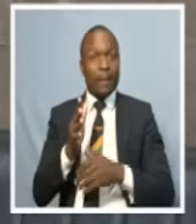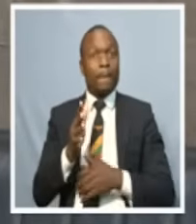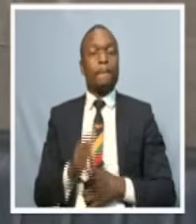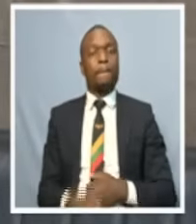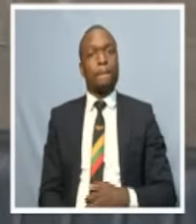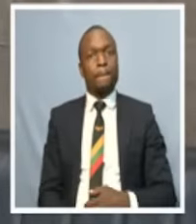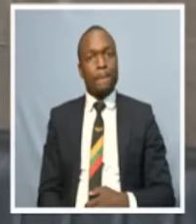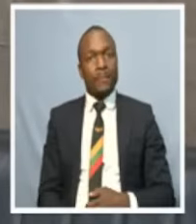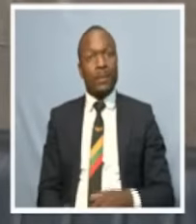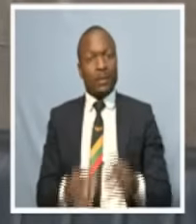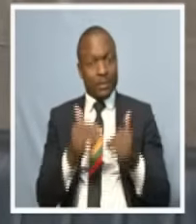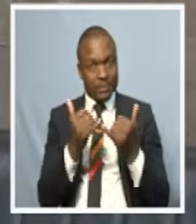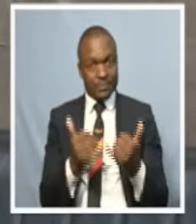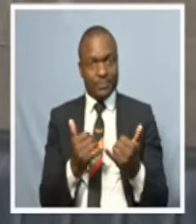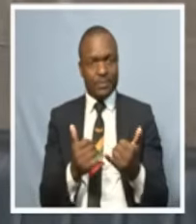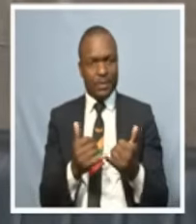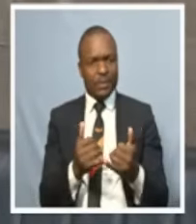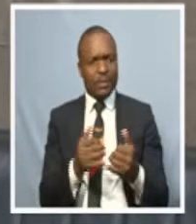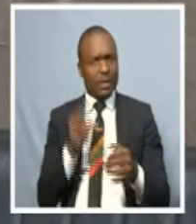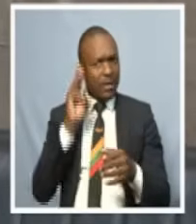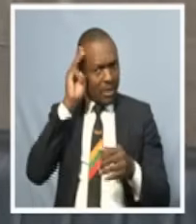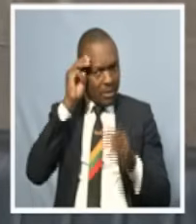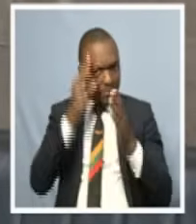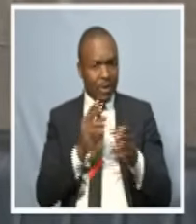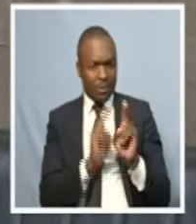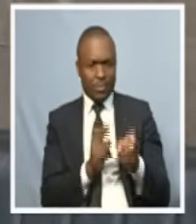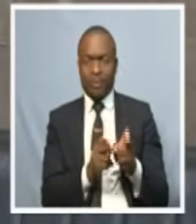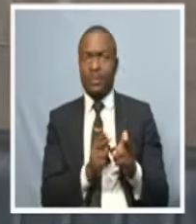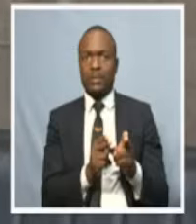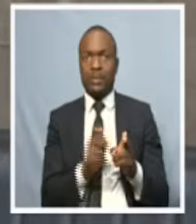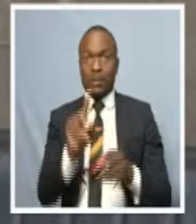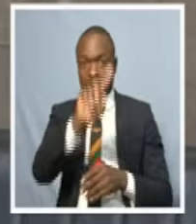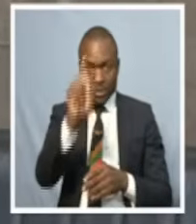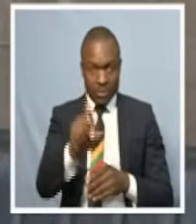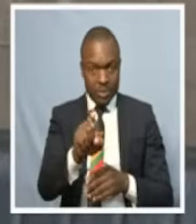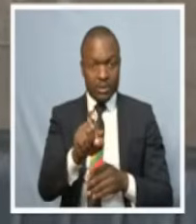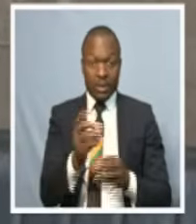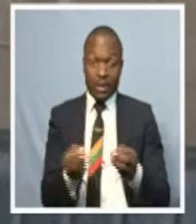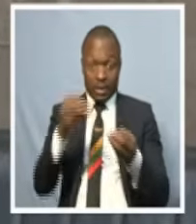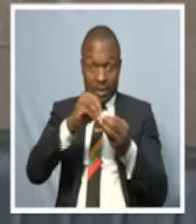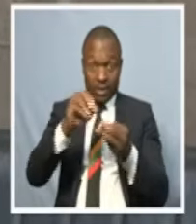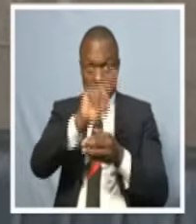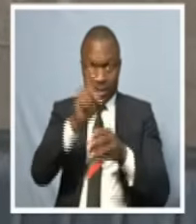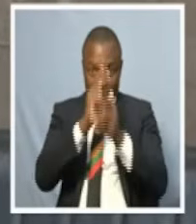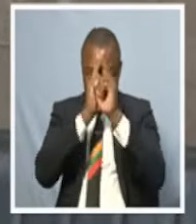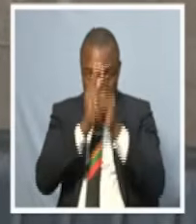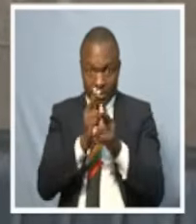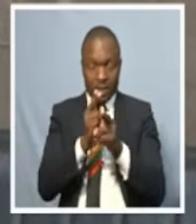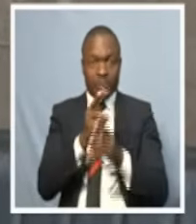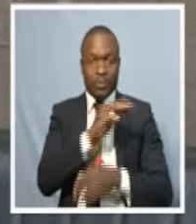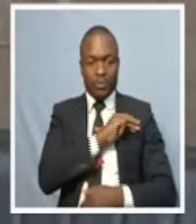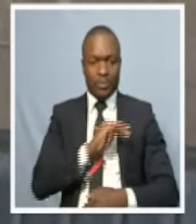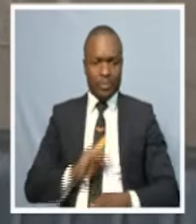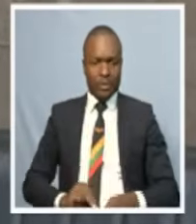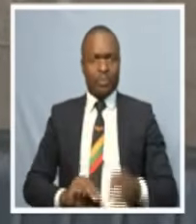minister was responding to a question, a follow-up question coming from the honorable member for